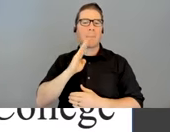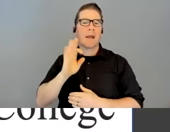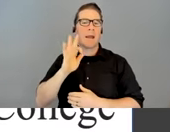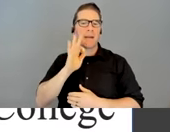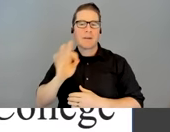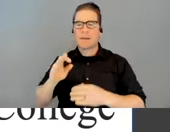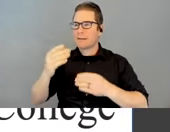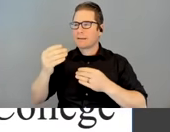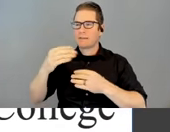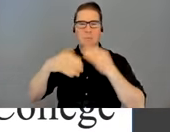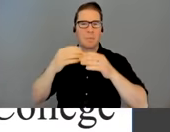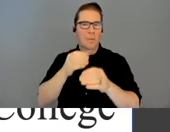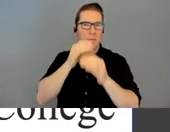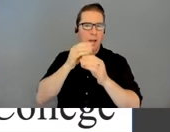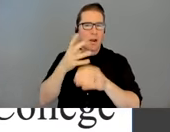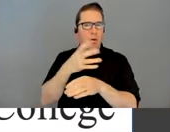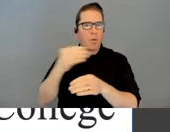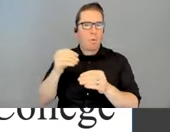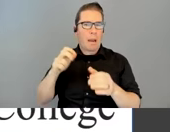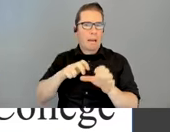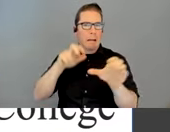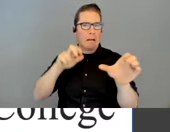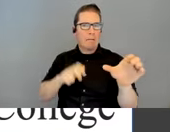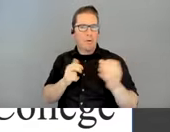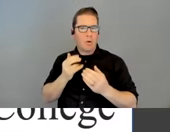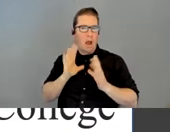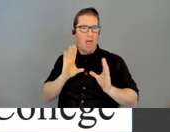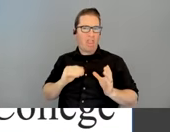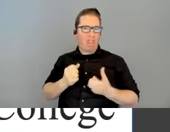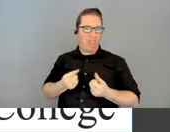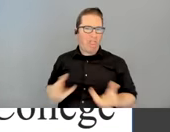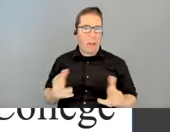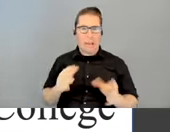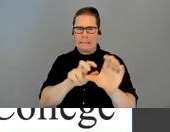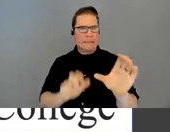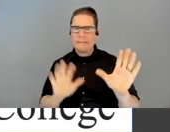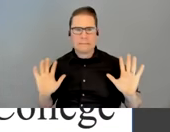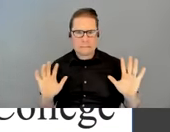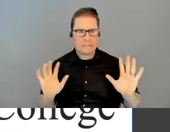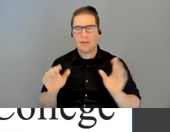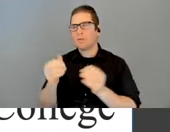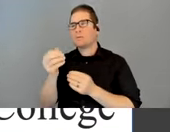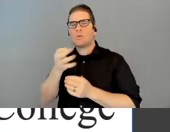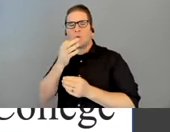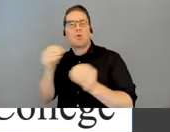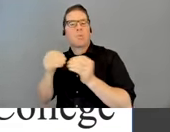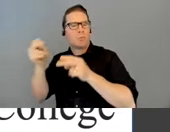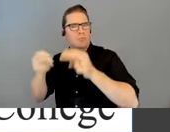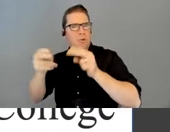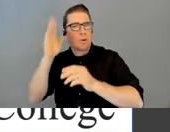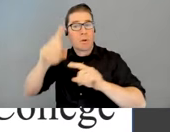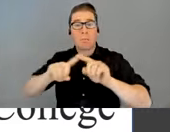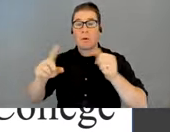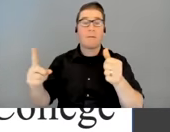And we'll be having a few more people join us here in a minute. The first thing I want to do is just thank our